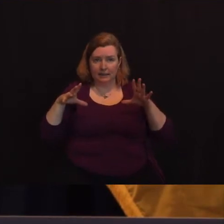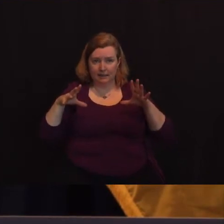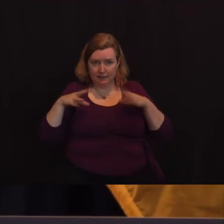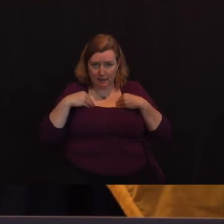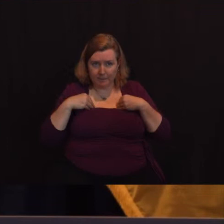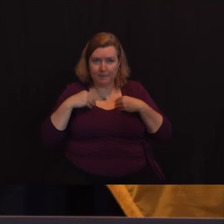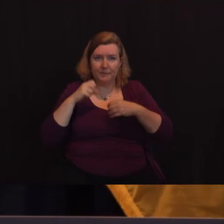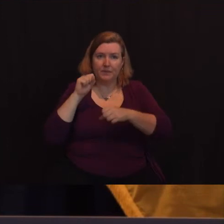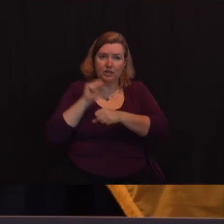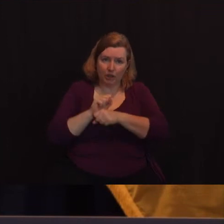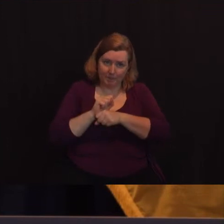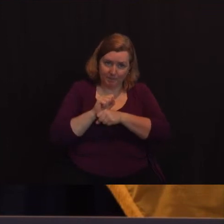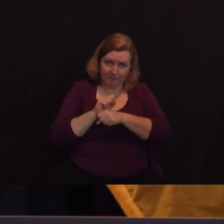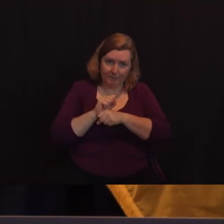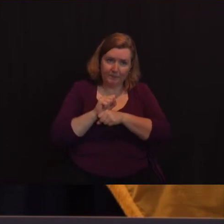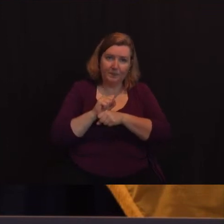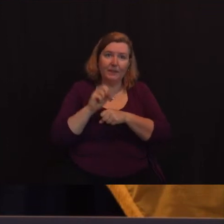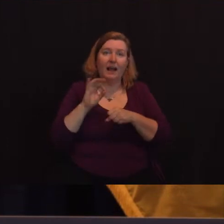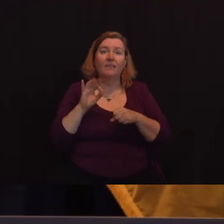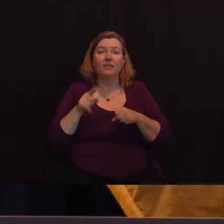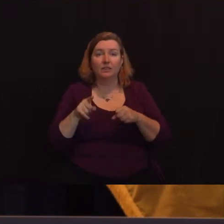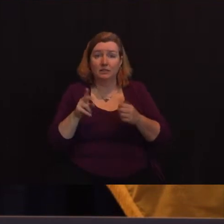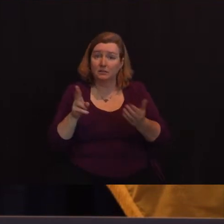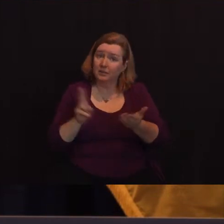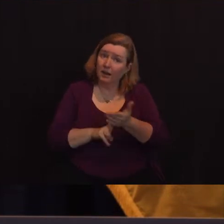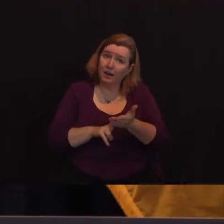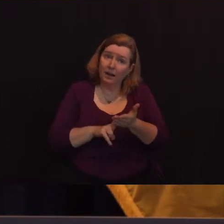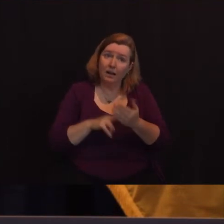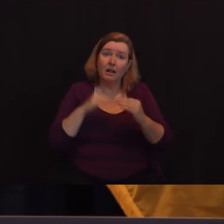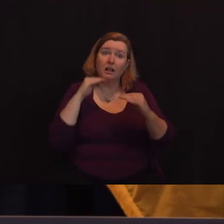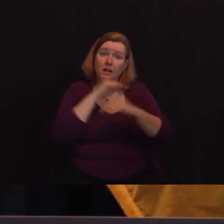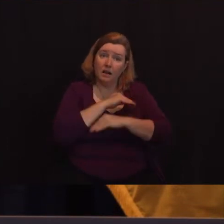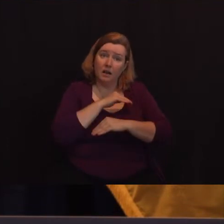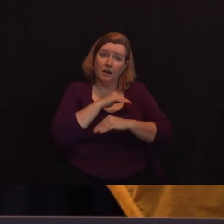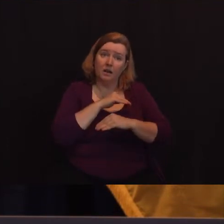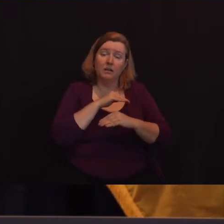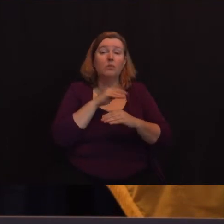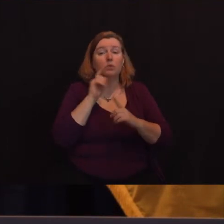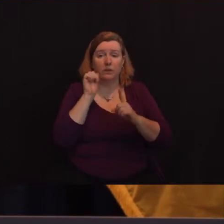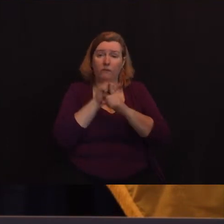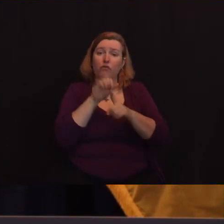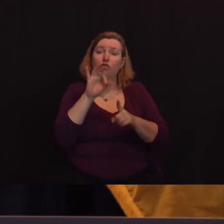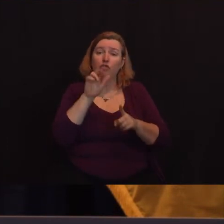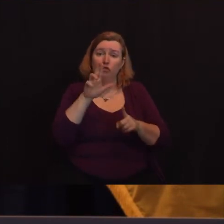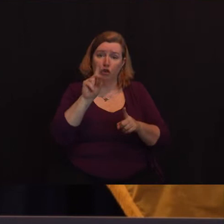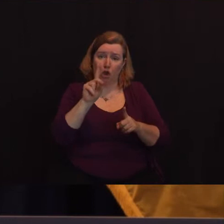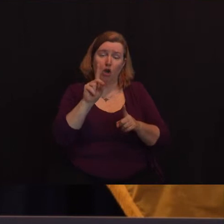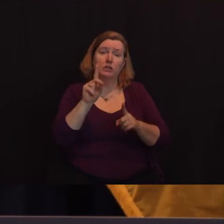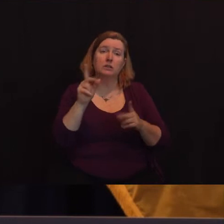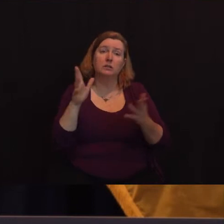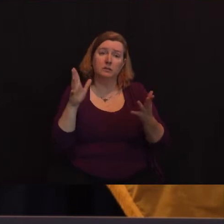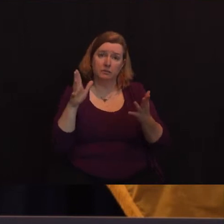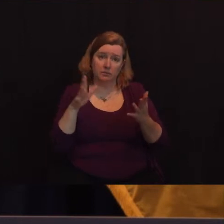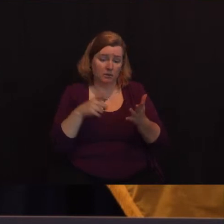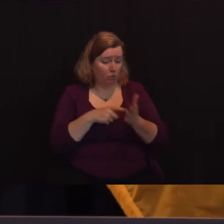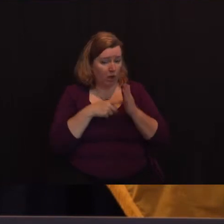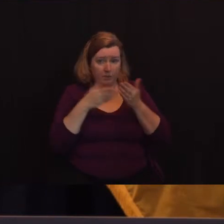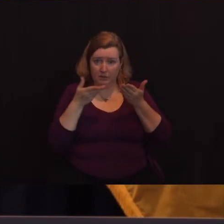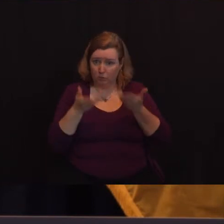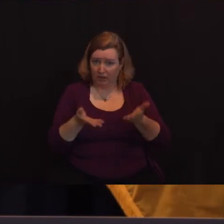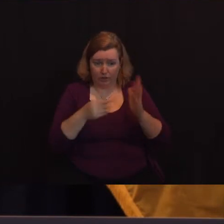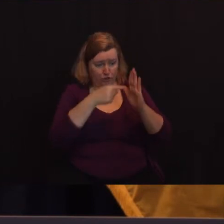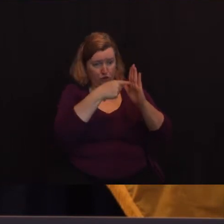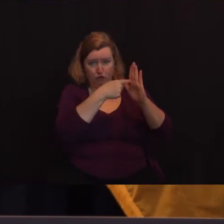are doing that, they are committing fraud. So that has been in place, and it will continue to be in